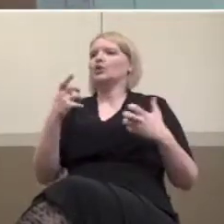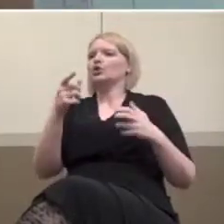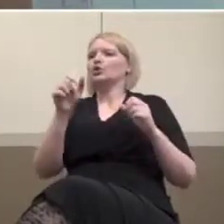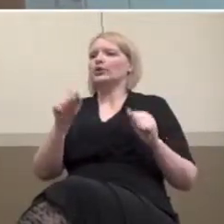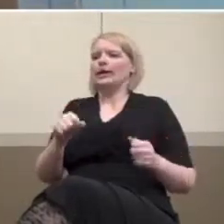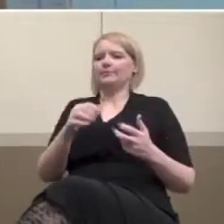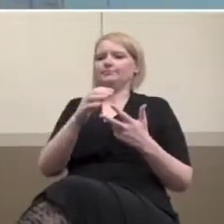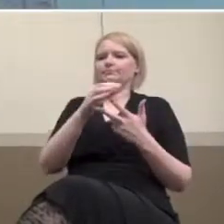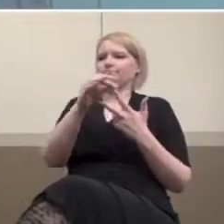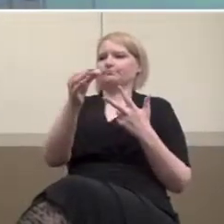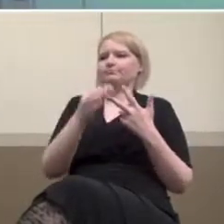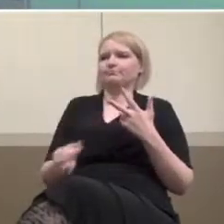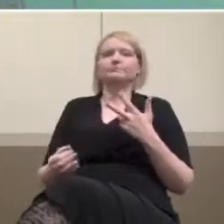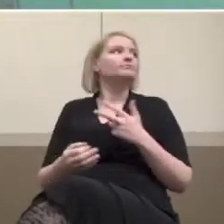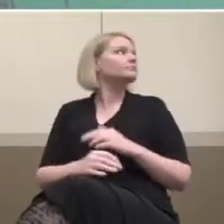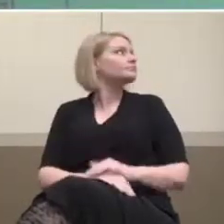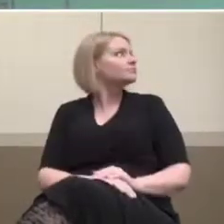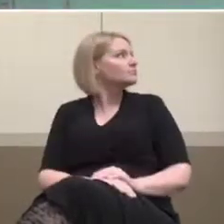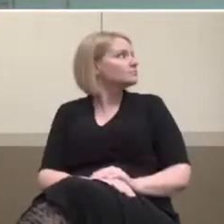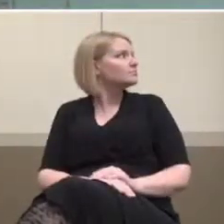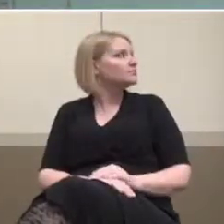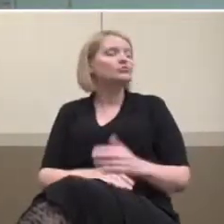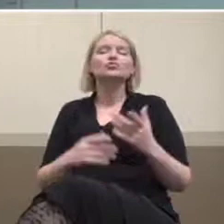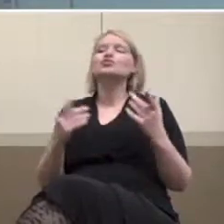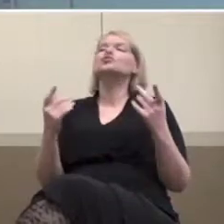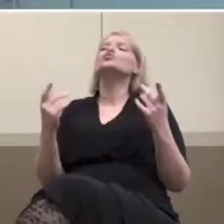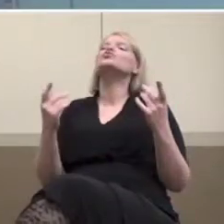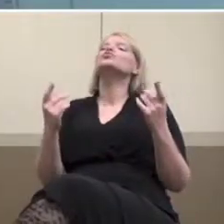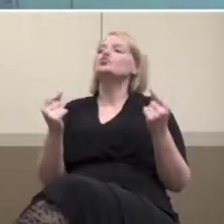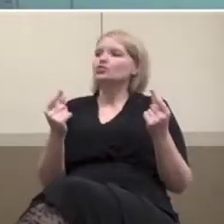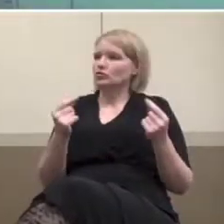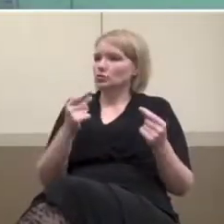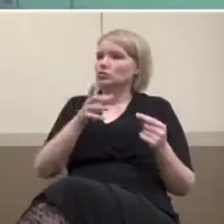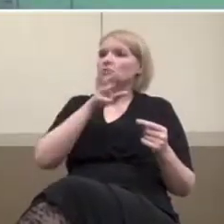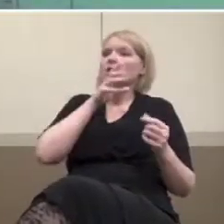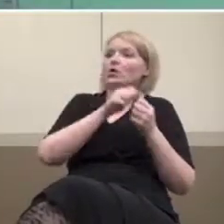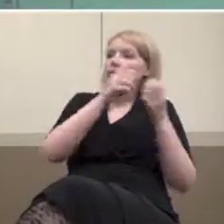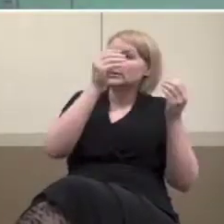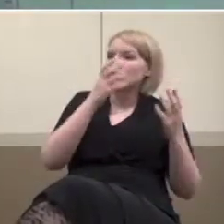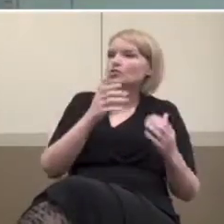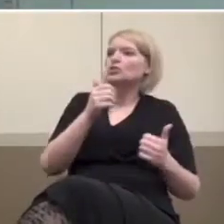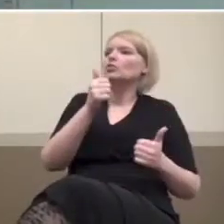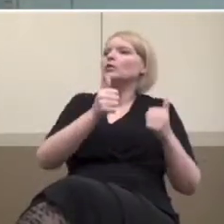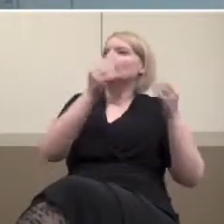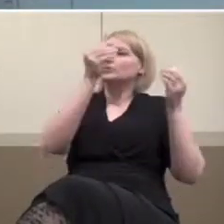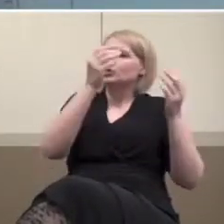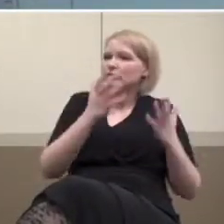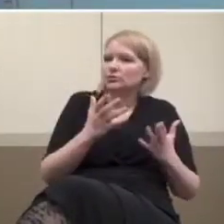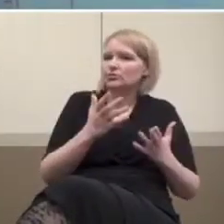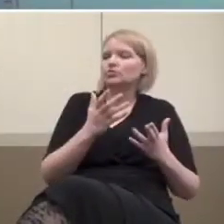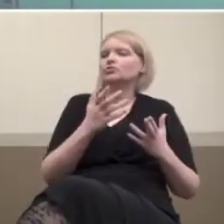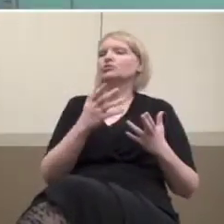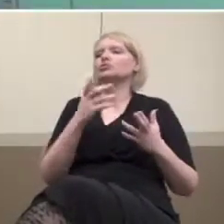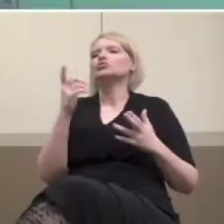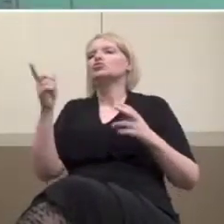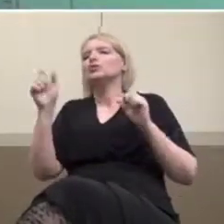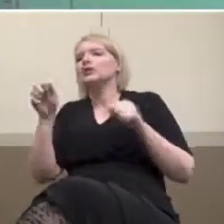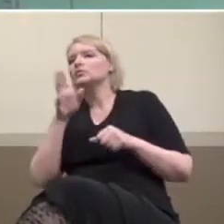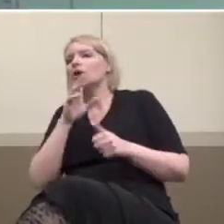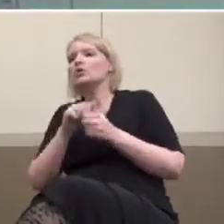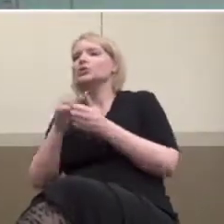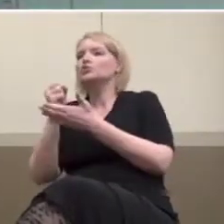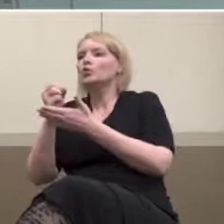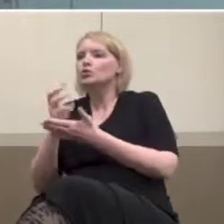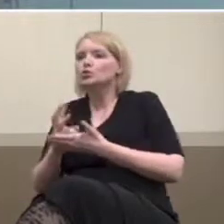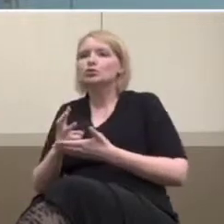from the get-go. So she can talk with a teacher. She can choose who does she want to talk to between any of the teachers in the classroom. She could talk with our social